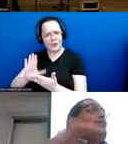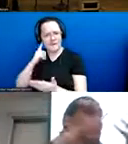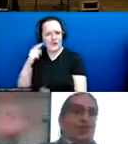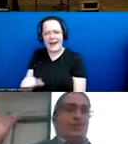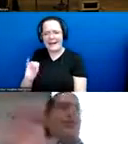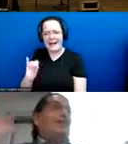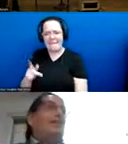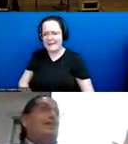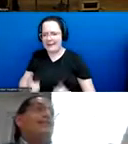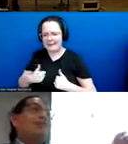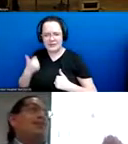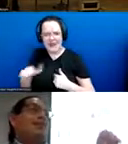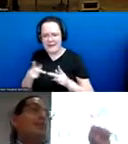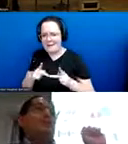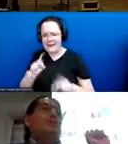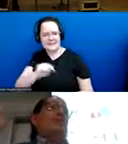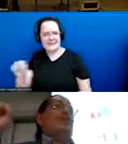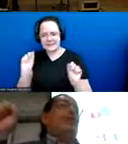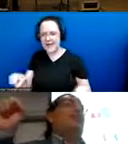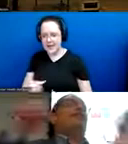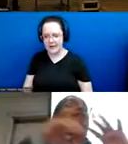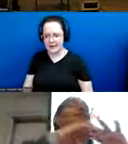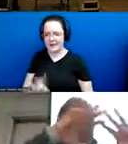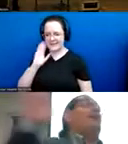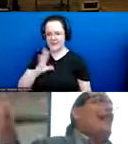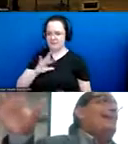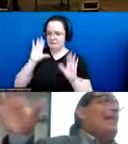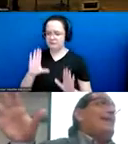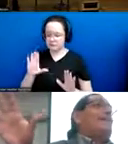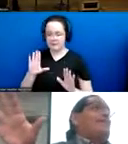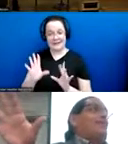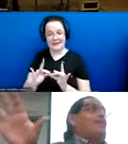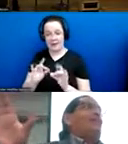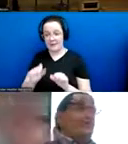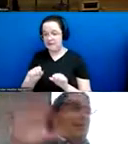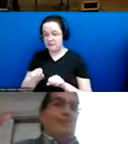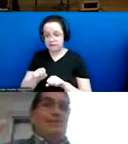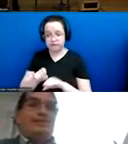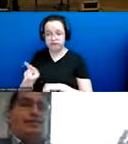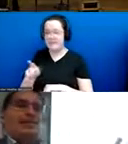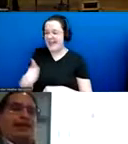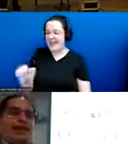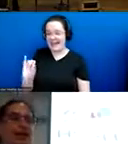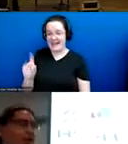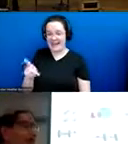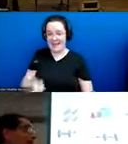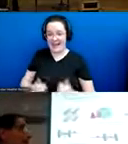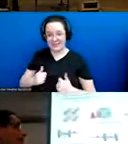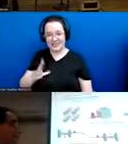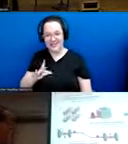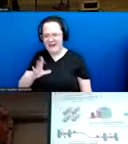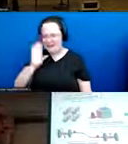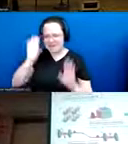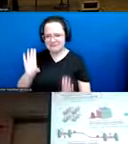want. So eventually, it will be fantastic that we could distribute entanglement over any IP address that we want. Will that be fantastic? Okay.